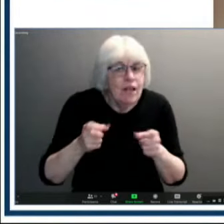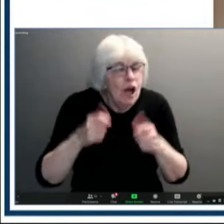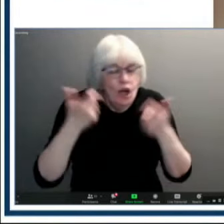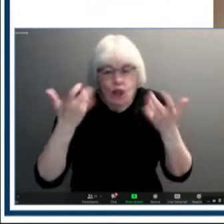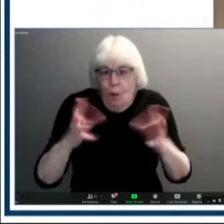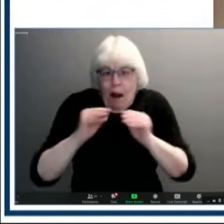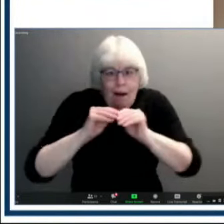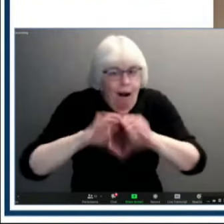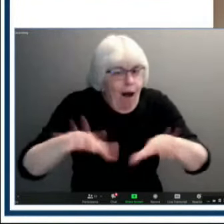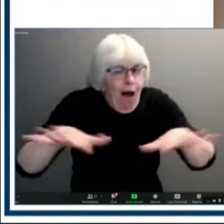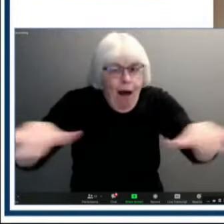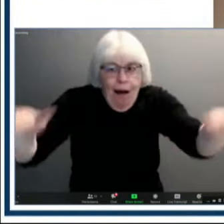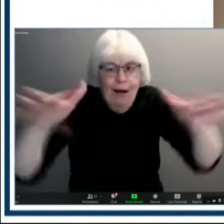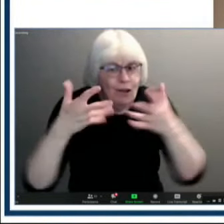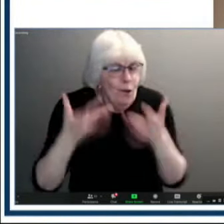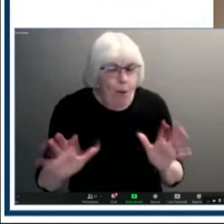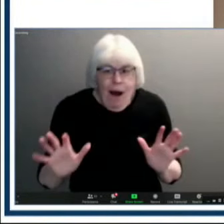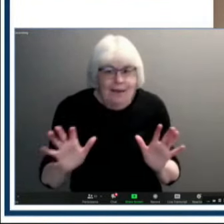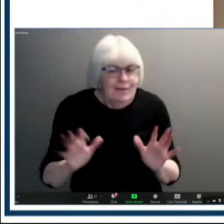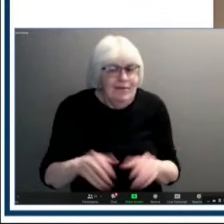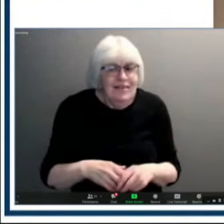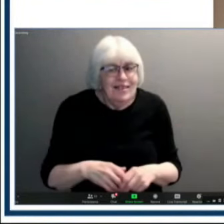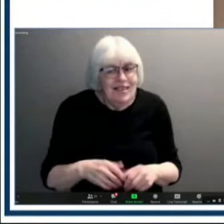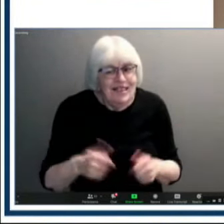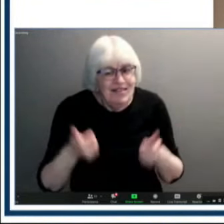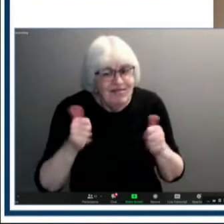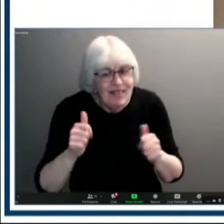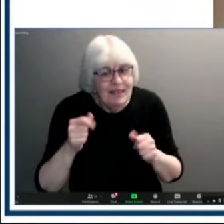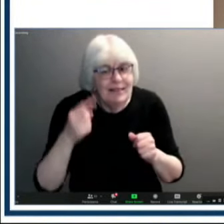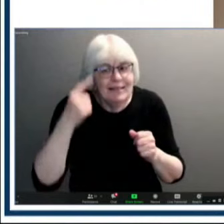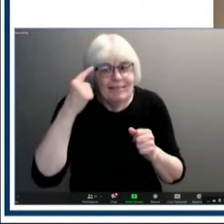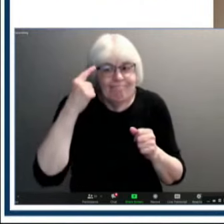the capacity of our healthcare system to deal